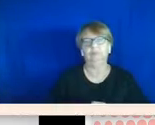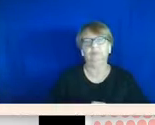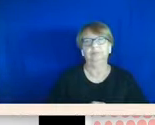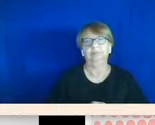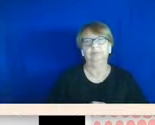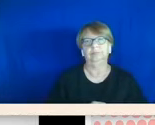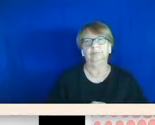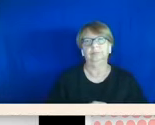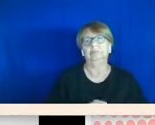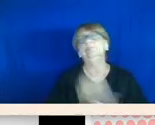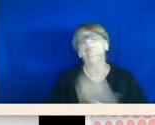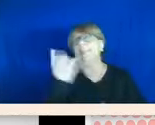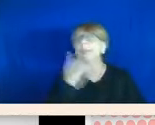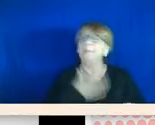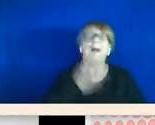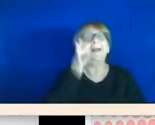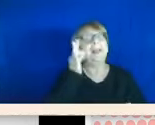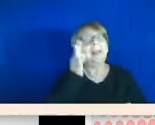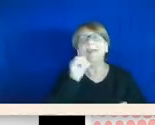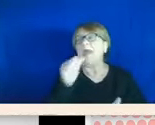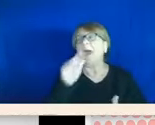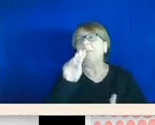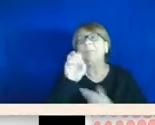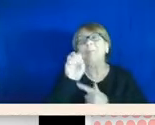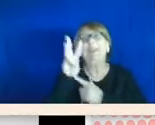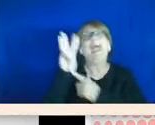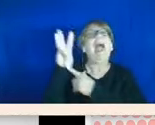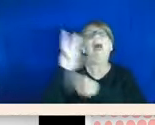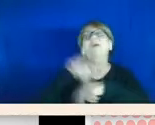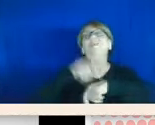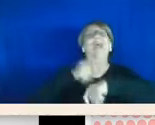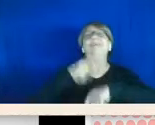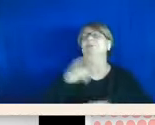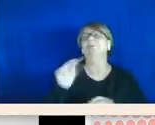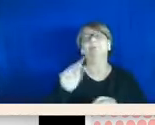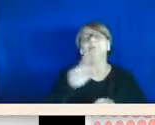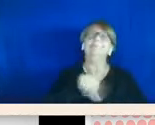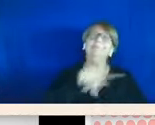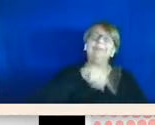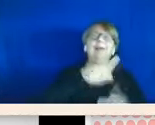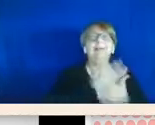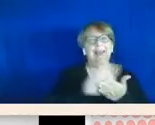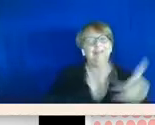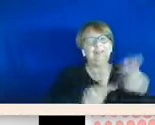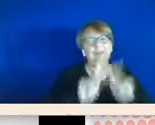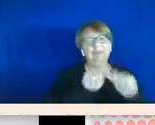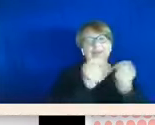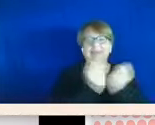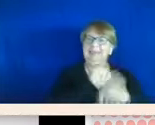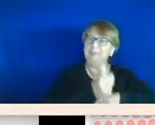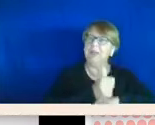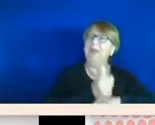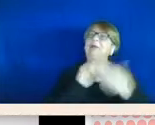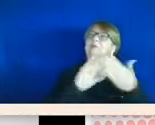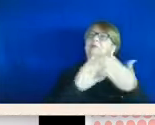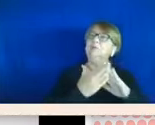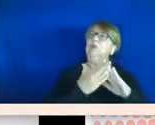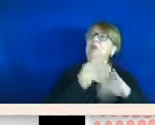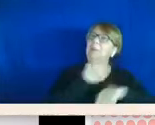doesn't meow and scratch me. These are nice people. It's a team-based, family-focused, community-based services and